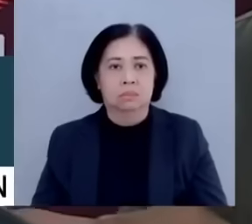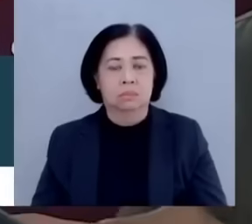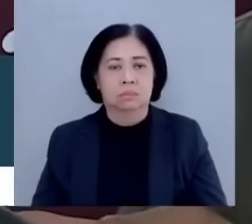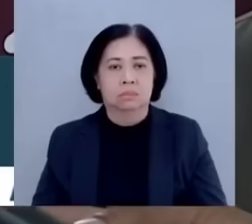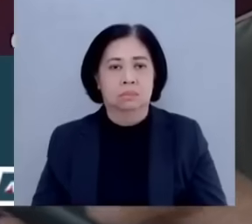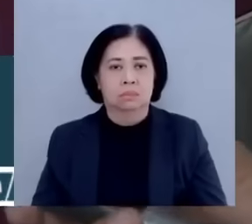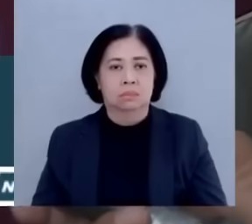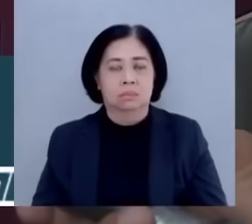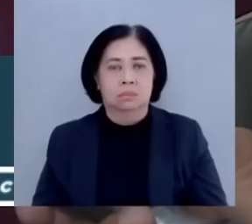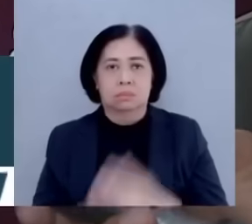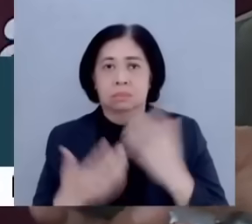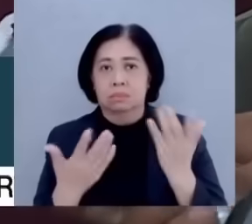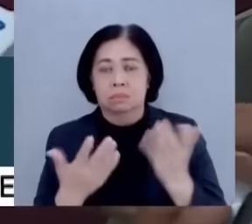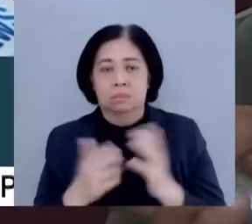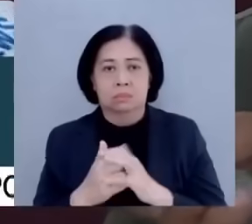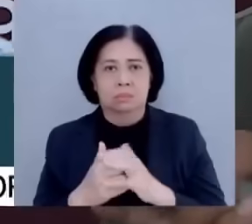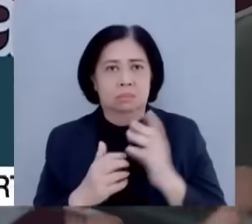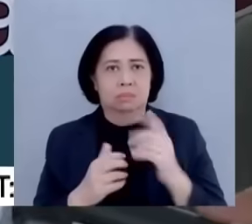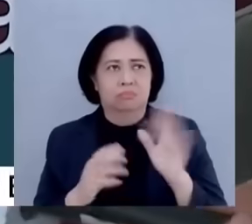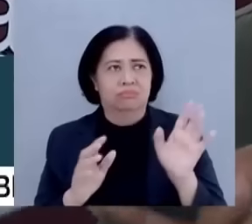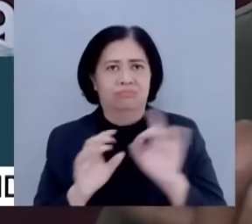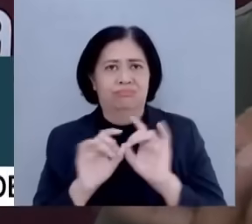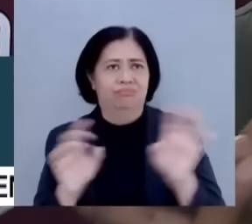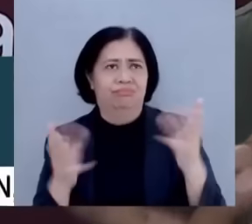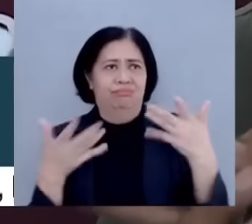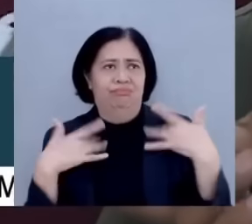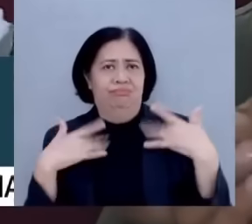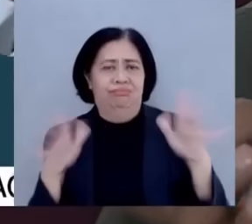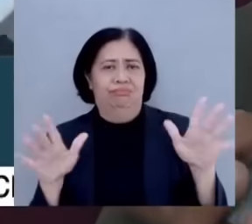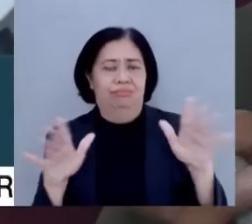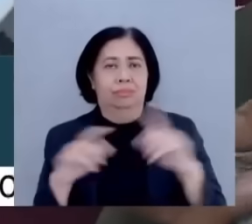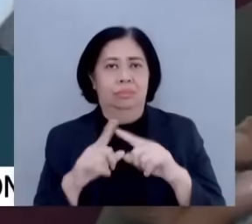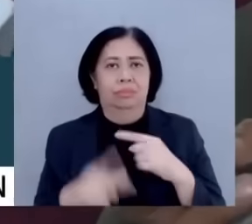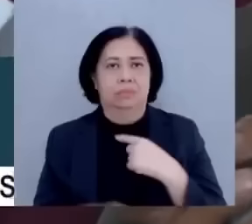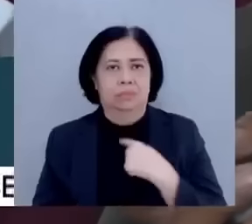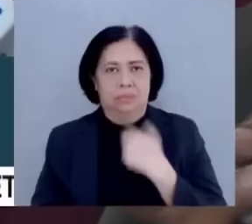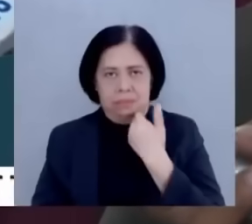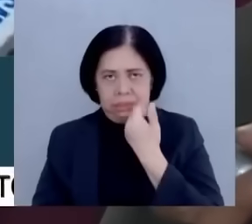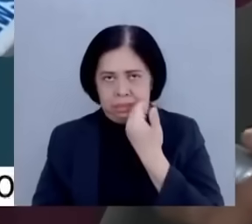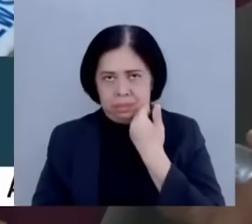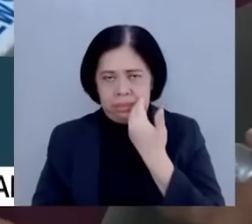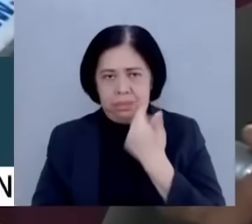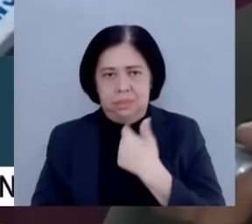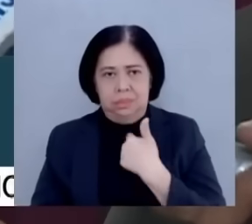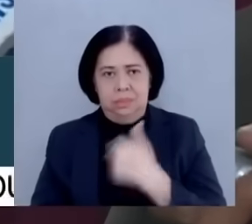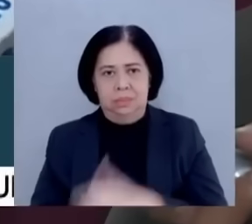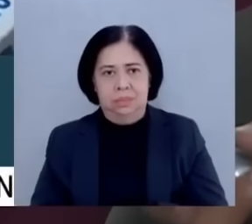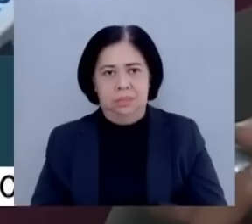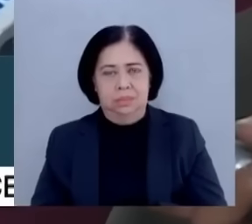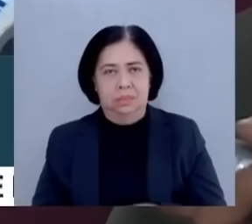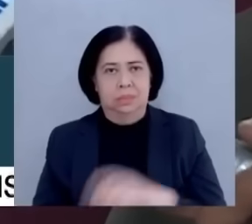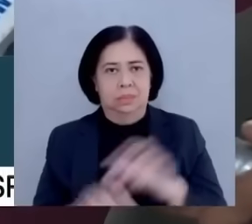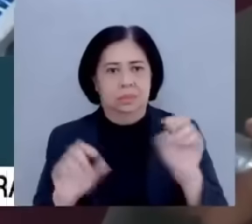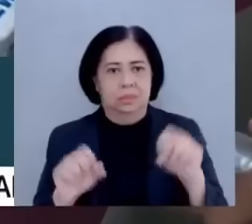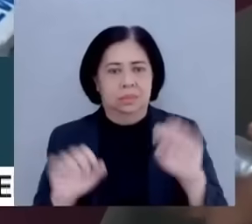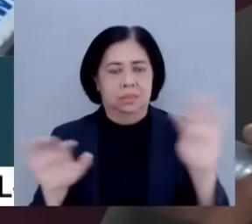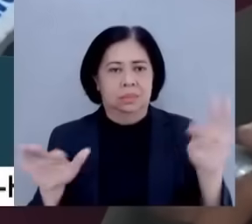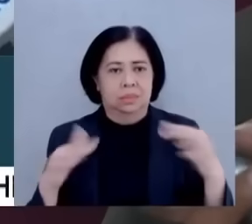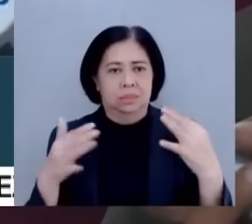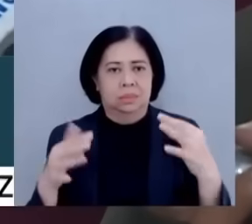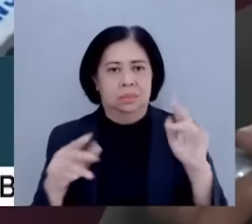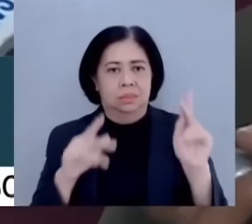Diba? Ba't wala silang pakialam dyan? Pero ako, nahihiya ako na ganito ang kapasidad ng mga